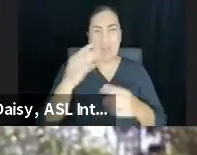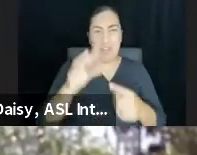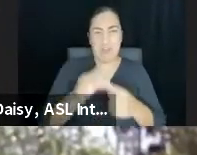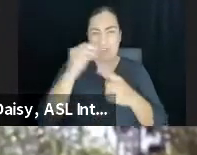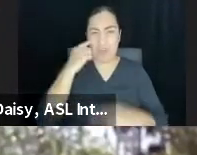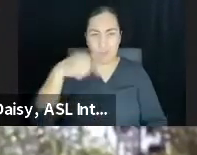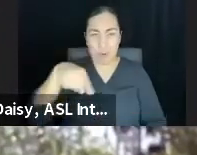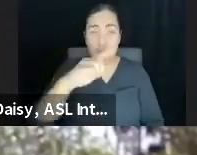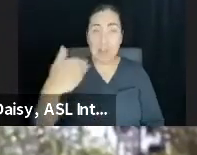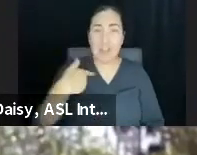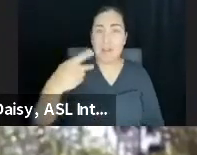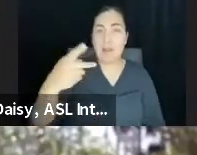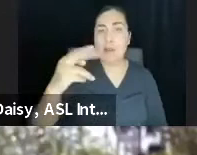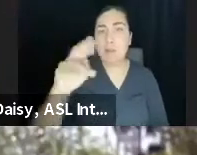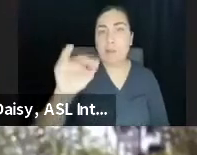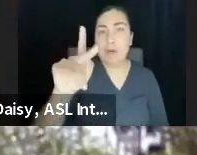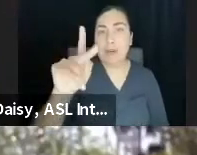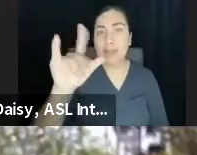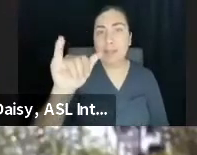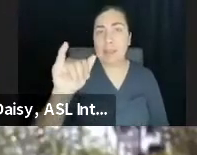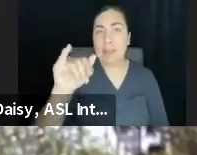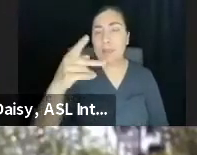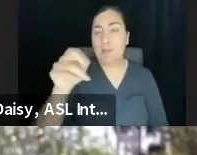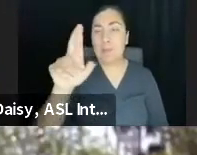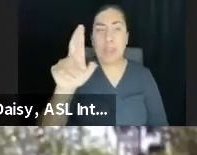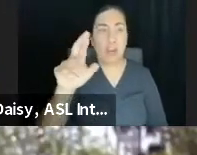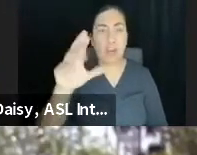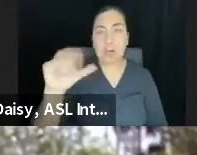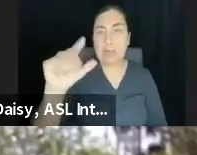settler colonialism. But through theater, we're able to